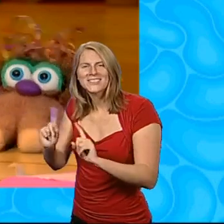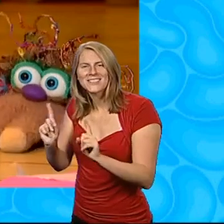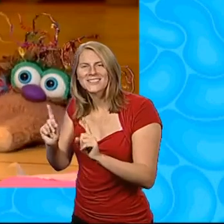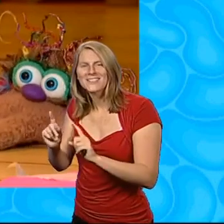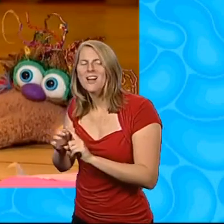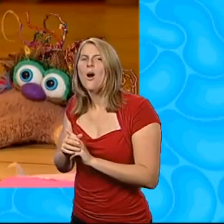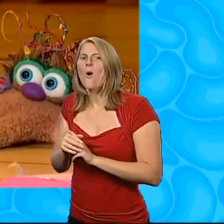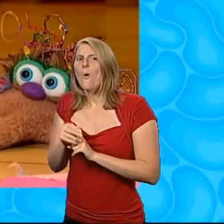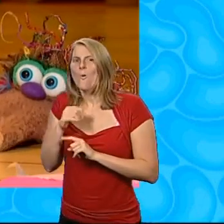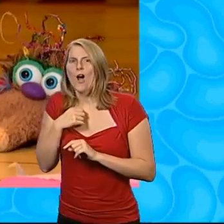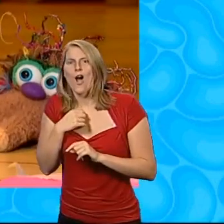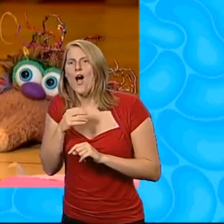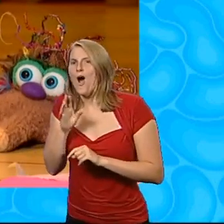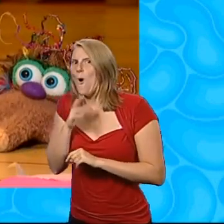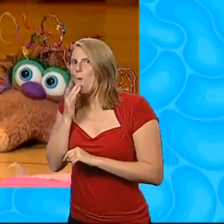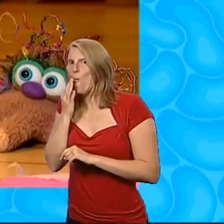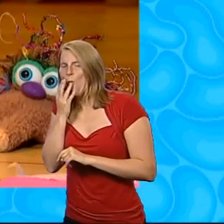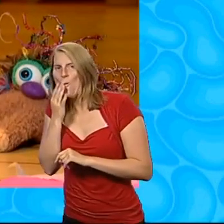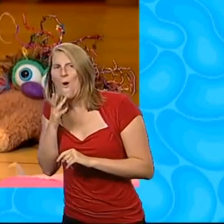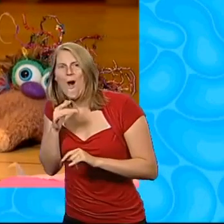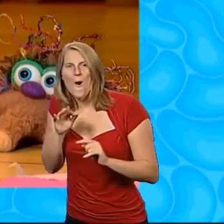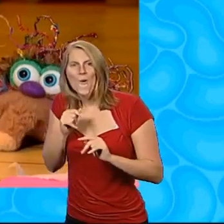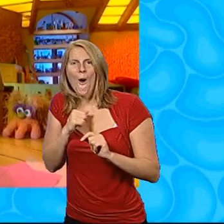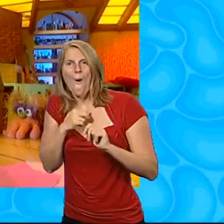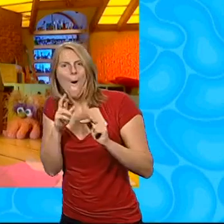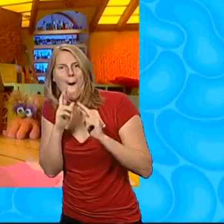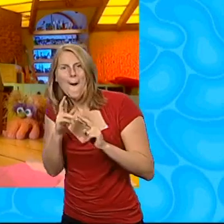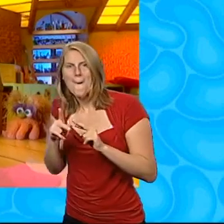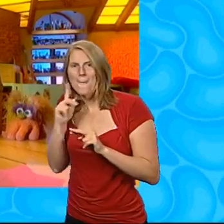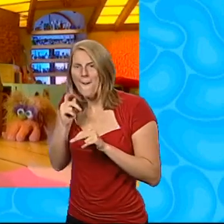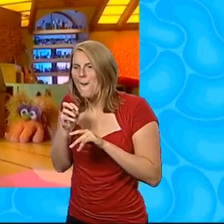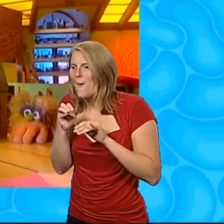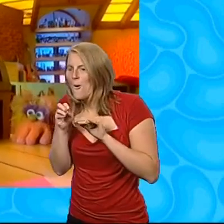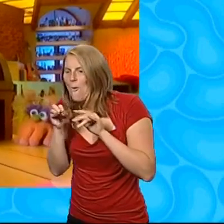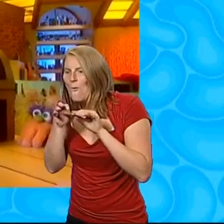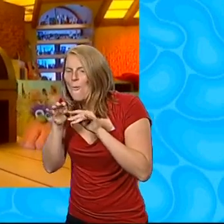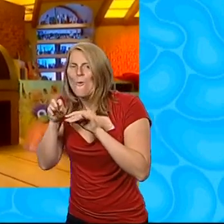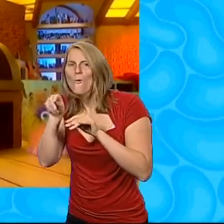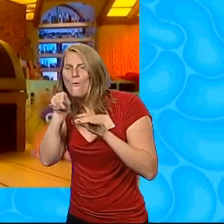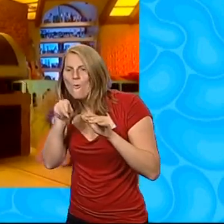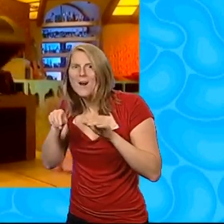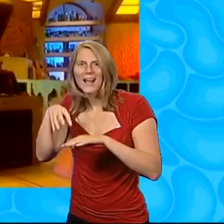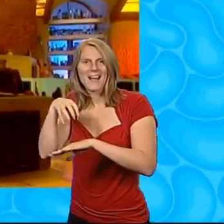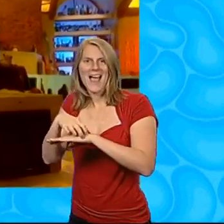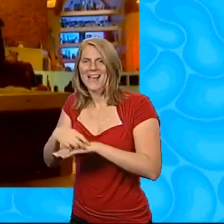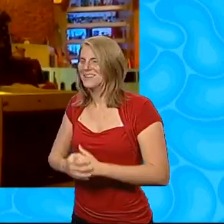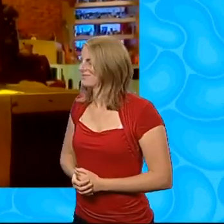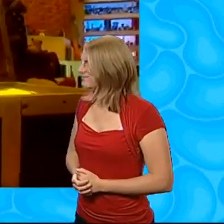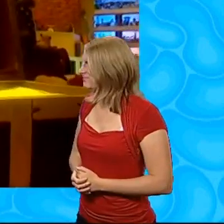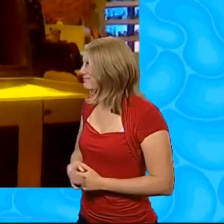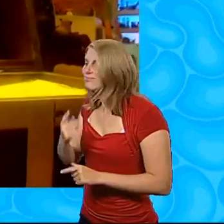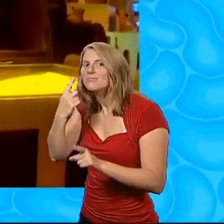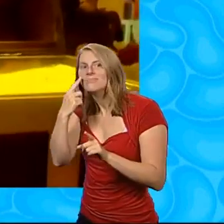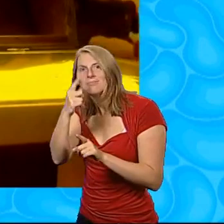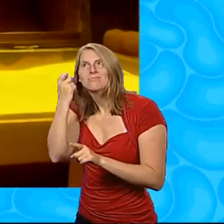not yet, Scribble. We've got to check the sandworms first. Oh, I hope they're doodling a cake. Let's see.